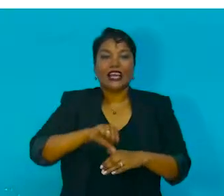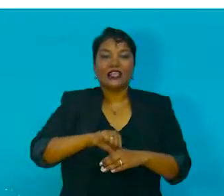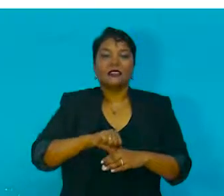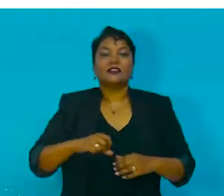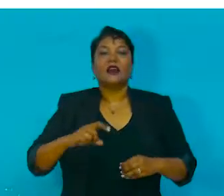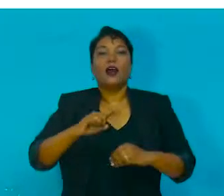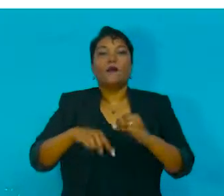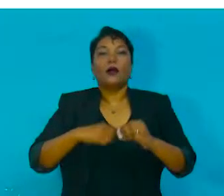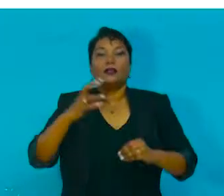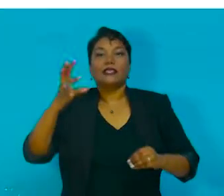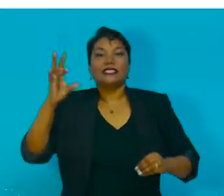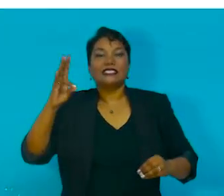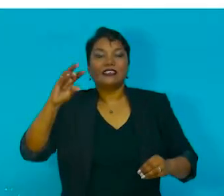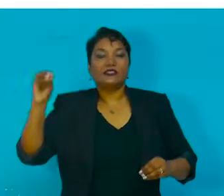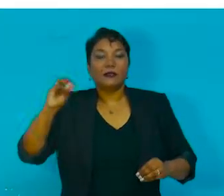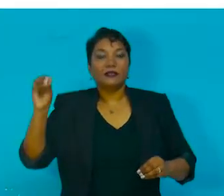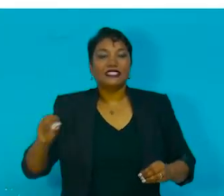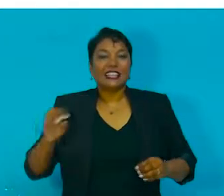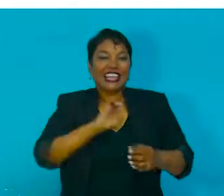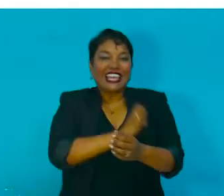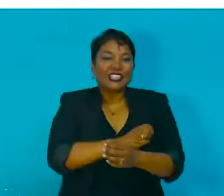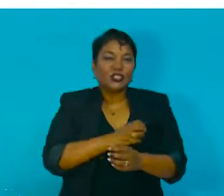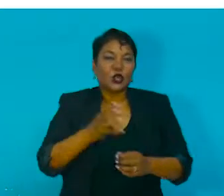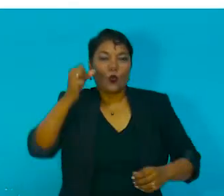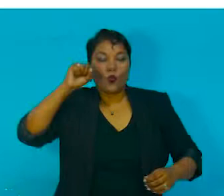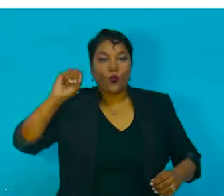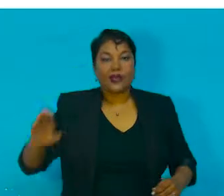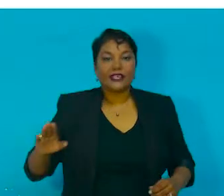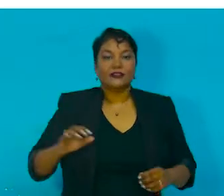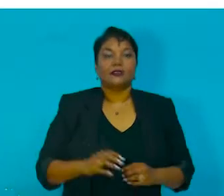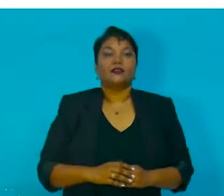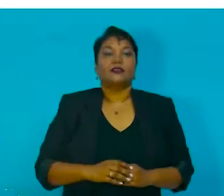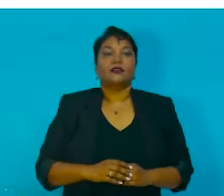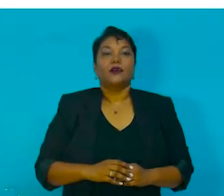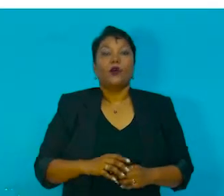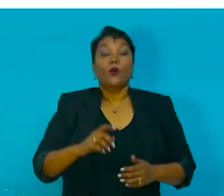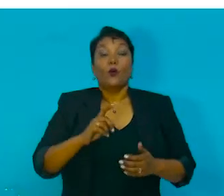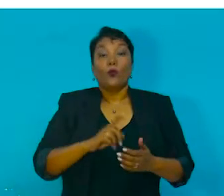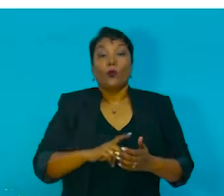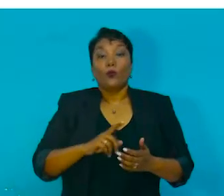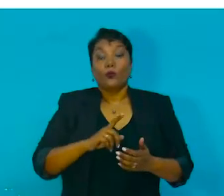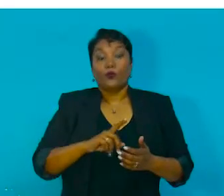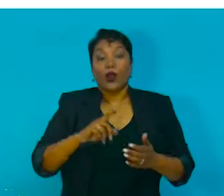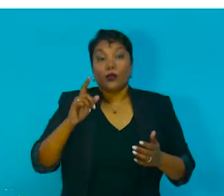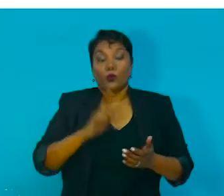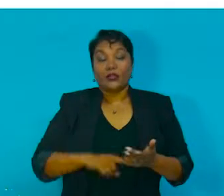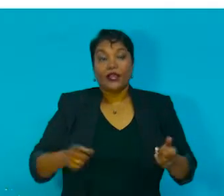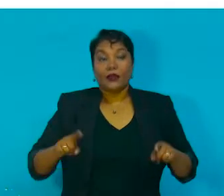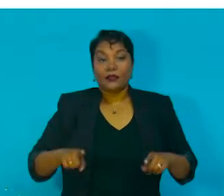of the natural gas is just wasted and vented into the atmosphere. And about